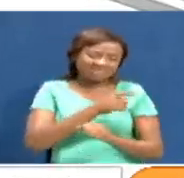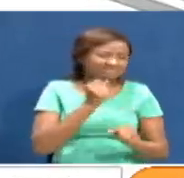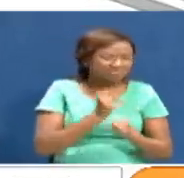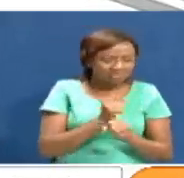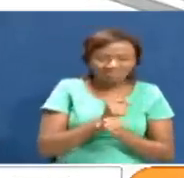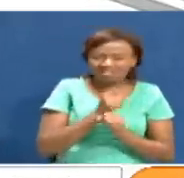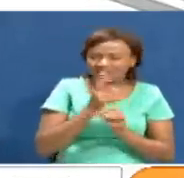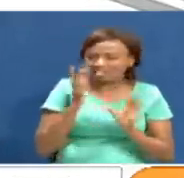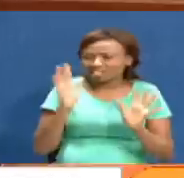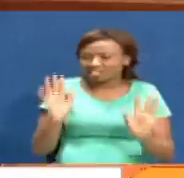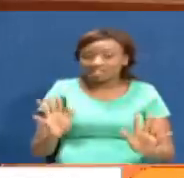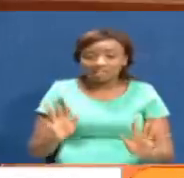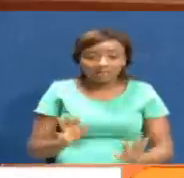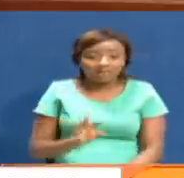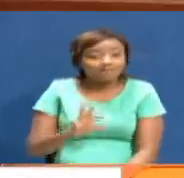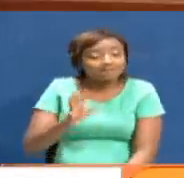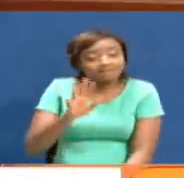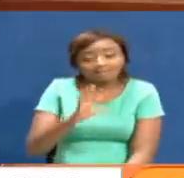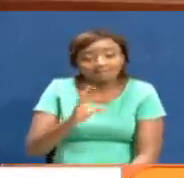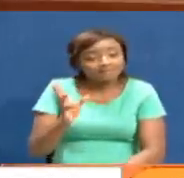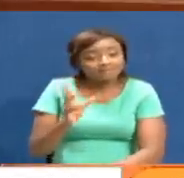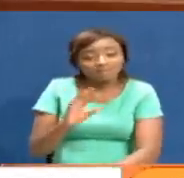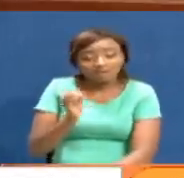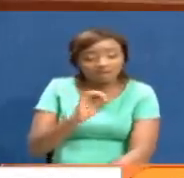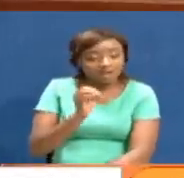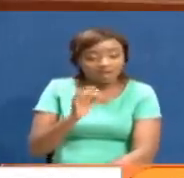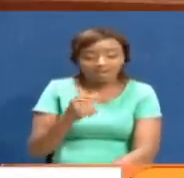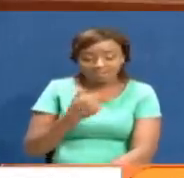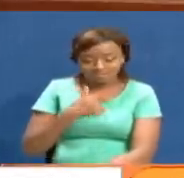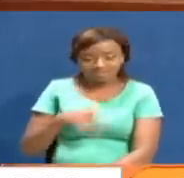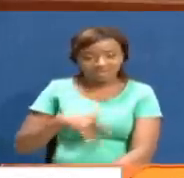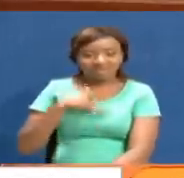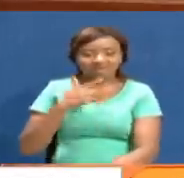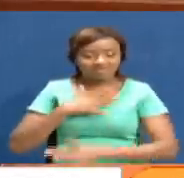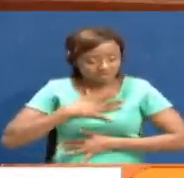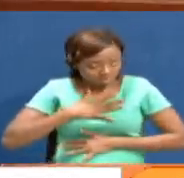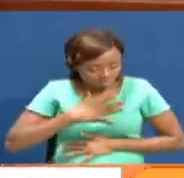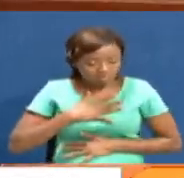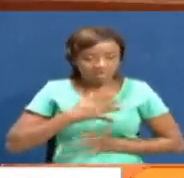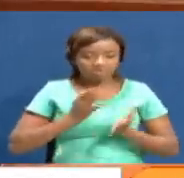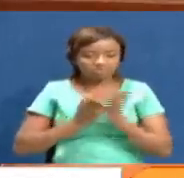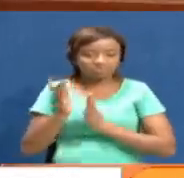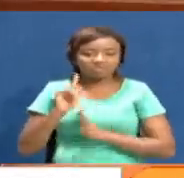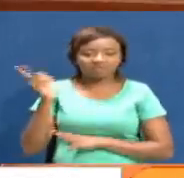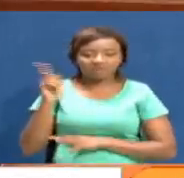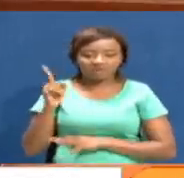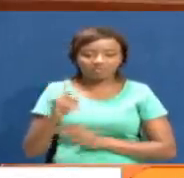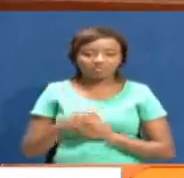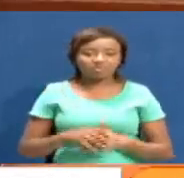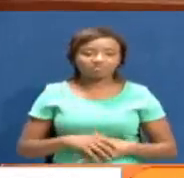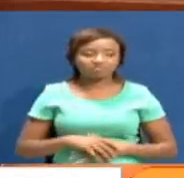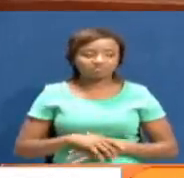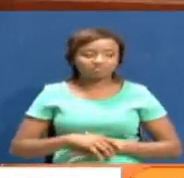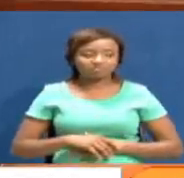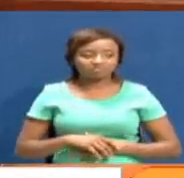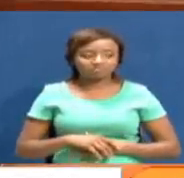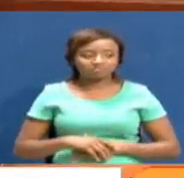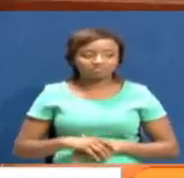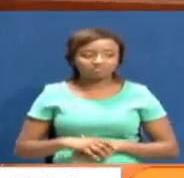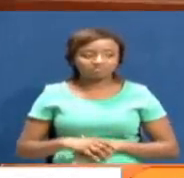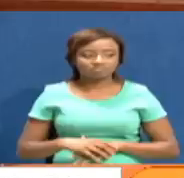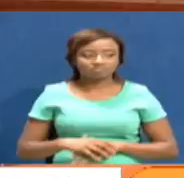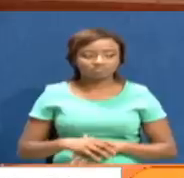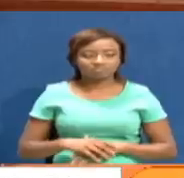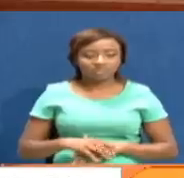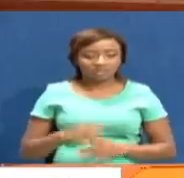what was I thinking? No, I think it's an honor to serve. That's why I've entered military.